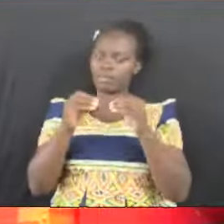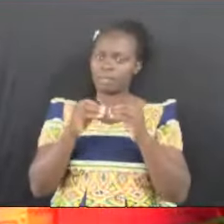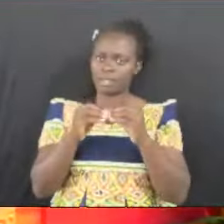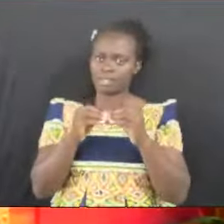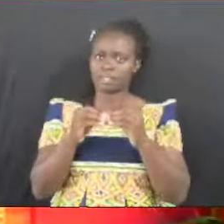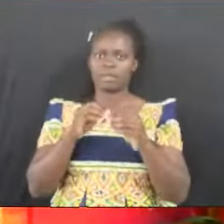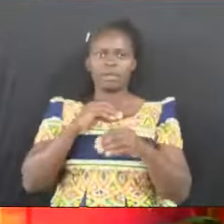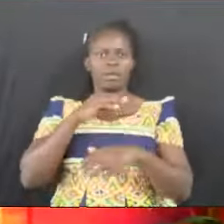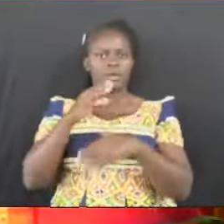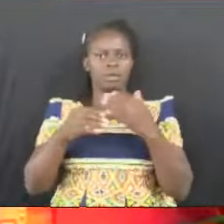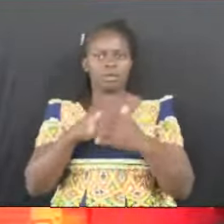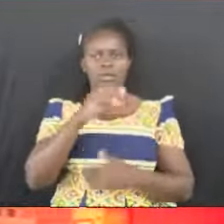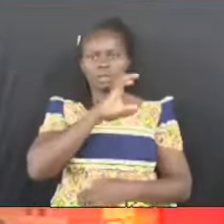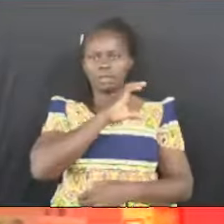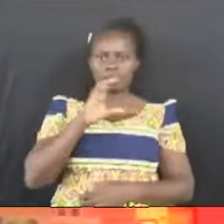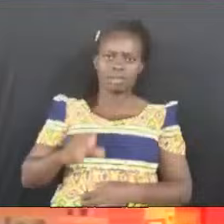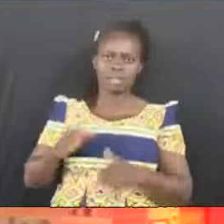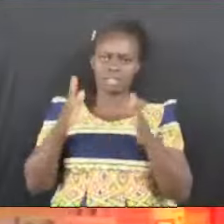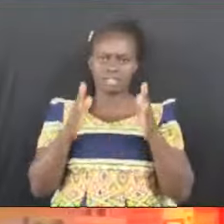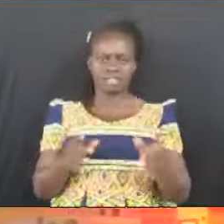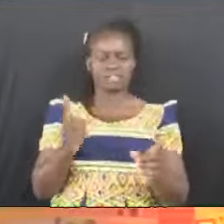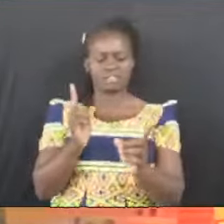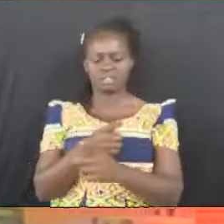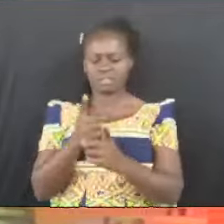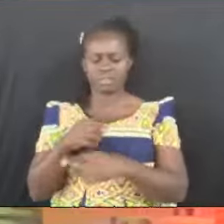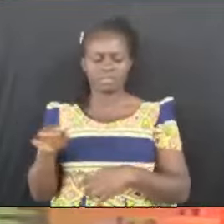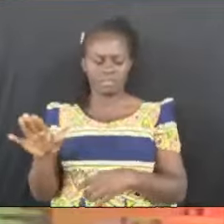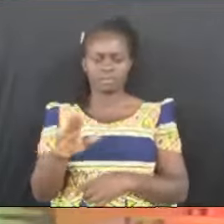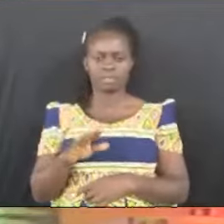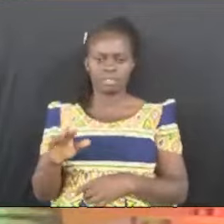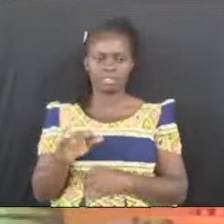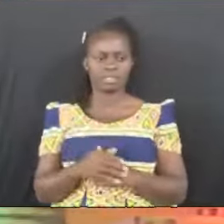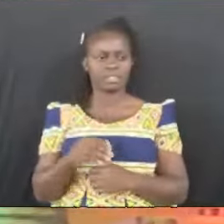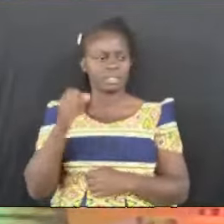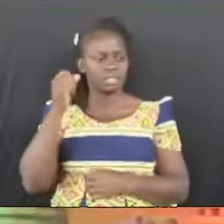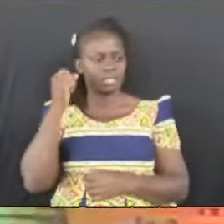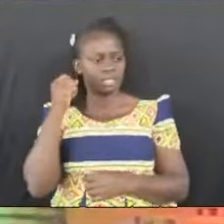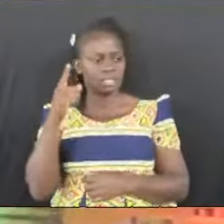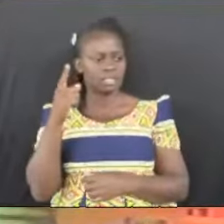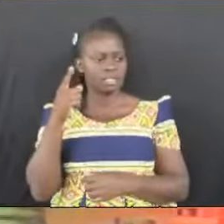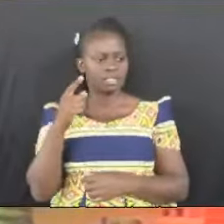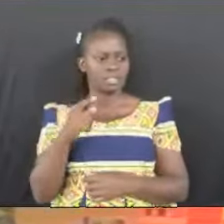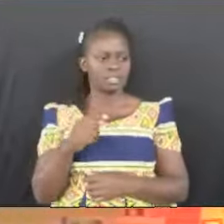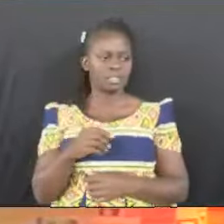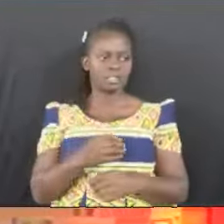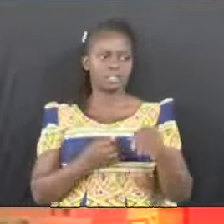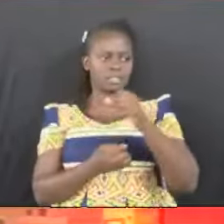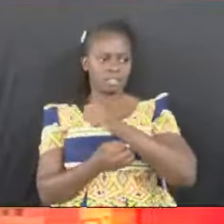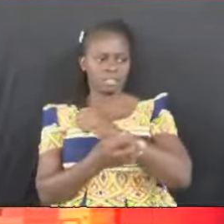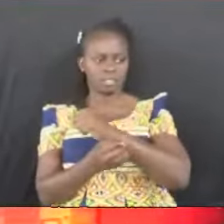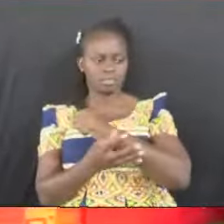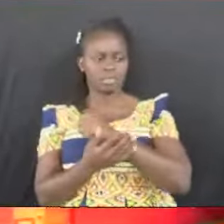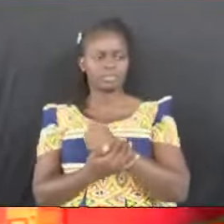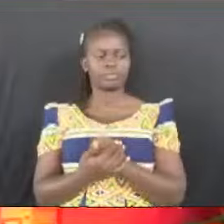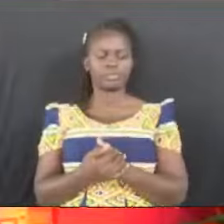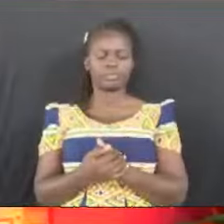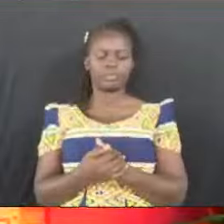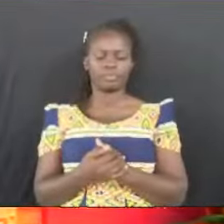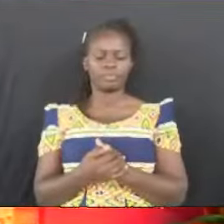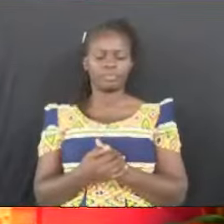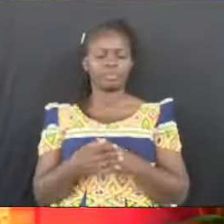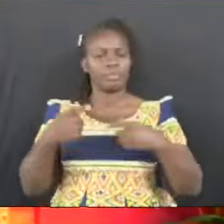this aspect of our work, unfortunately, is misunderstood. But let me just tell you